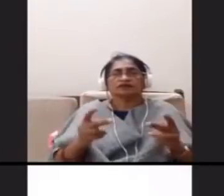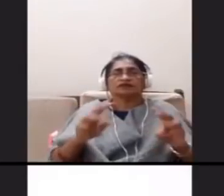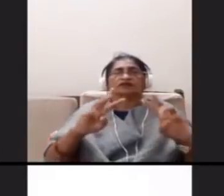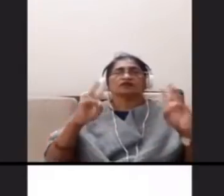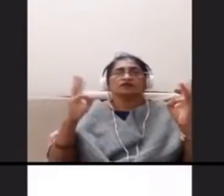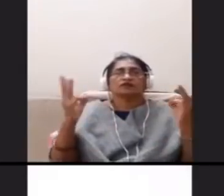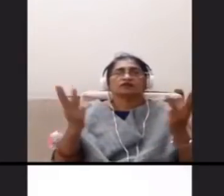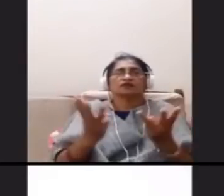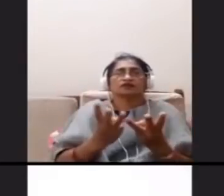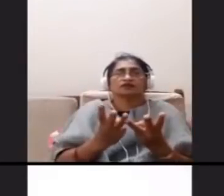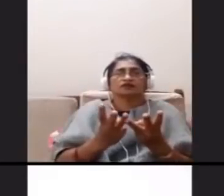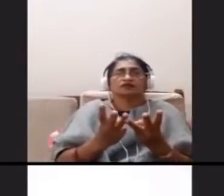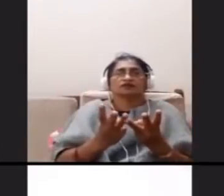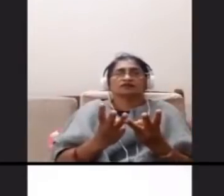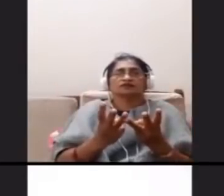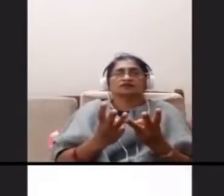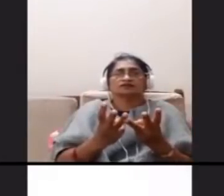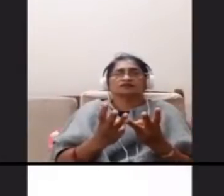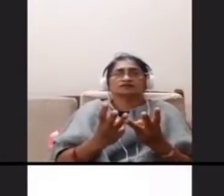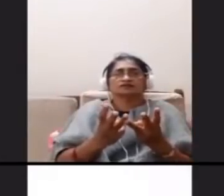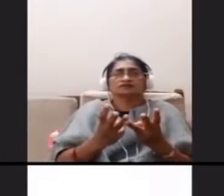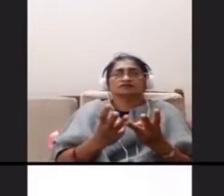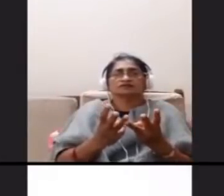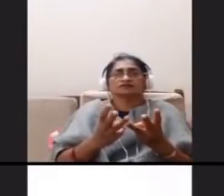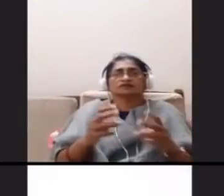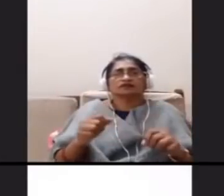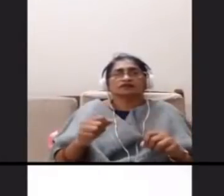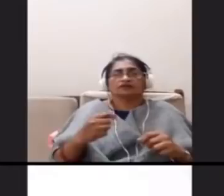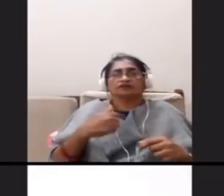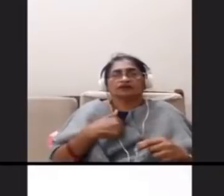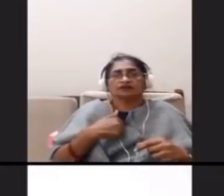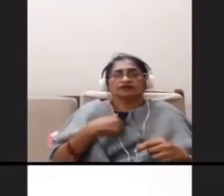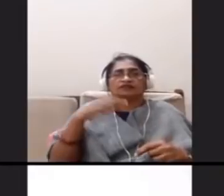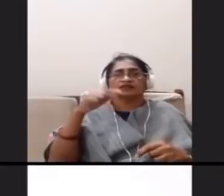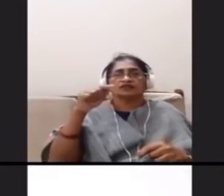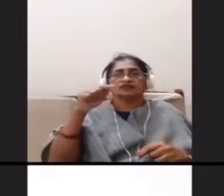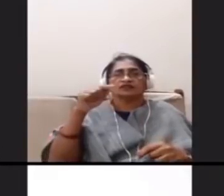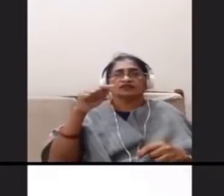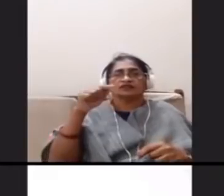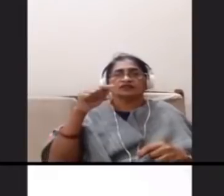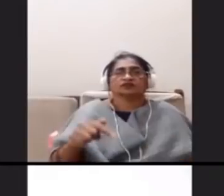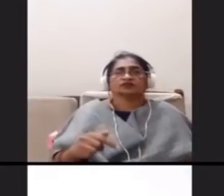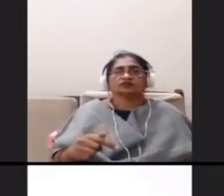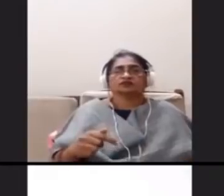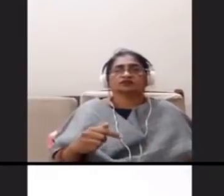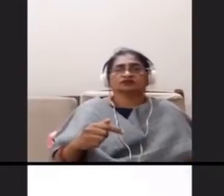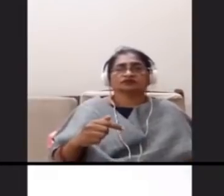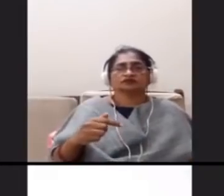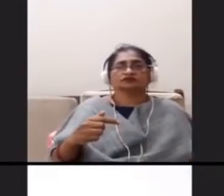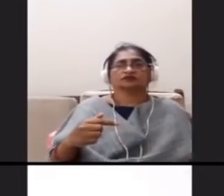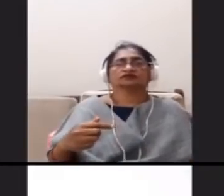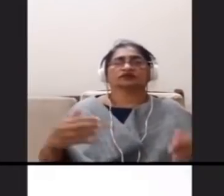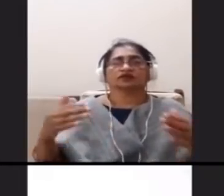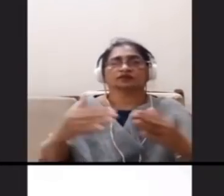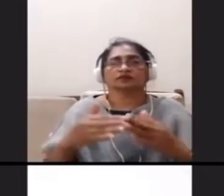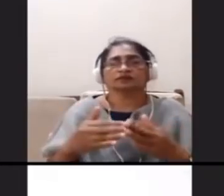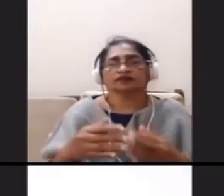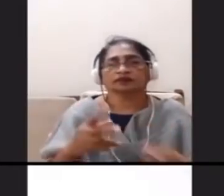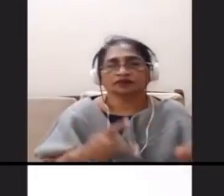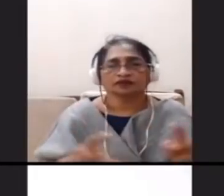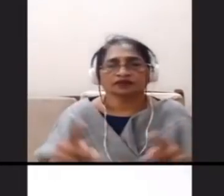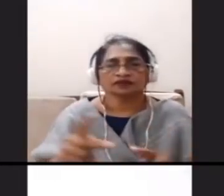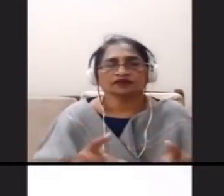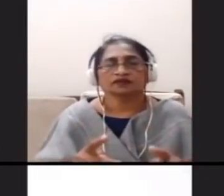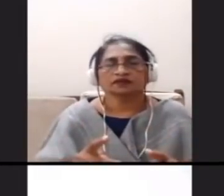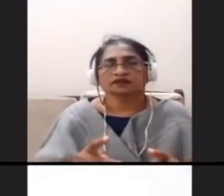individual relational models. It's me versus you. I mean, if it is Isaac Mwaura against people who don't have albinism, then